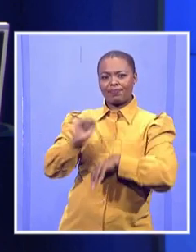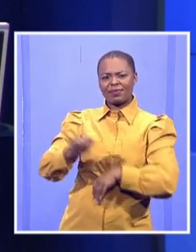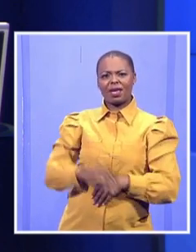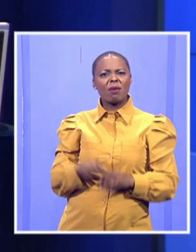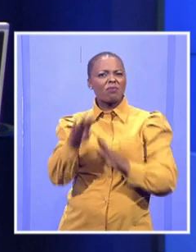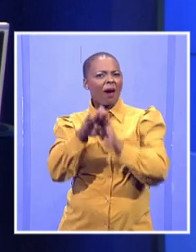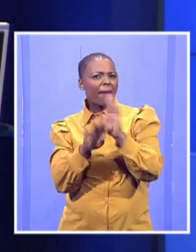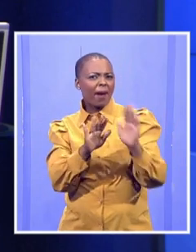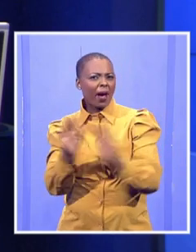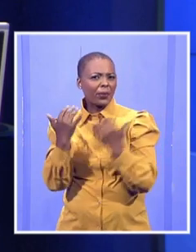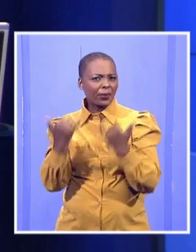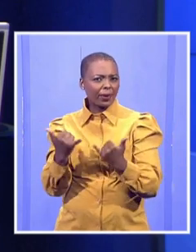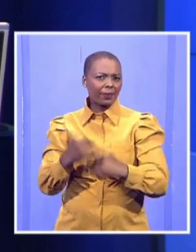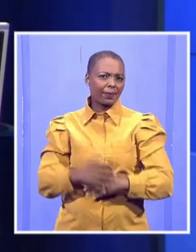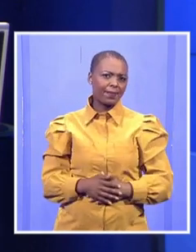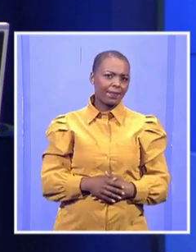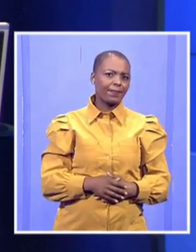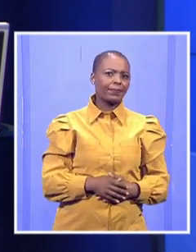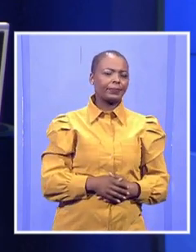like for the day?